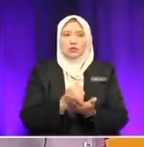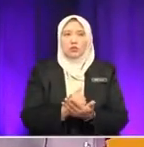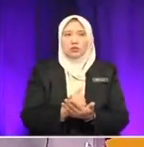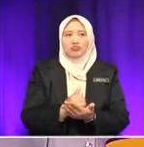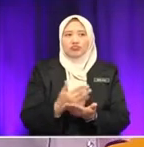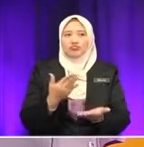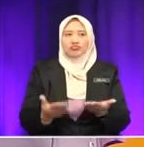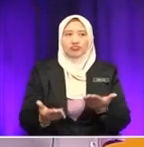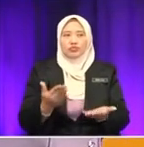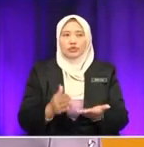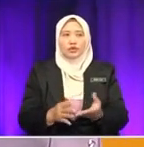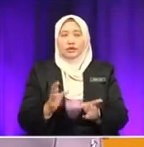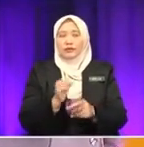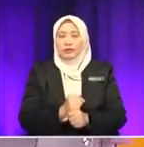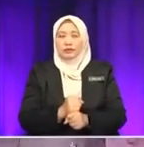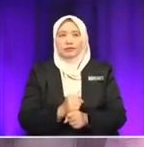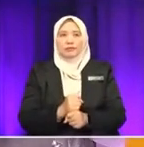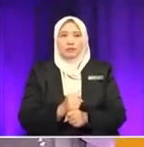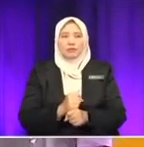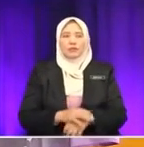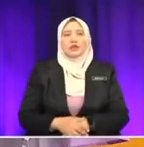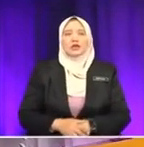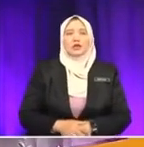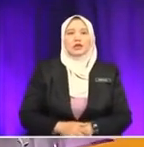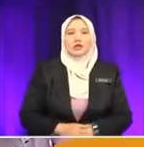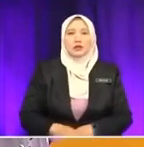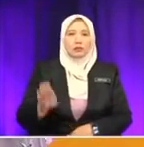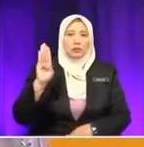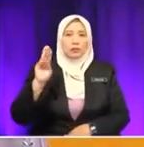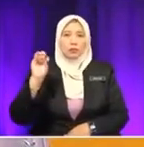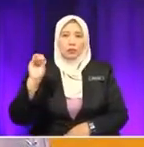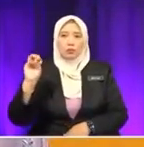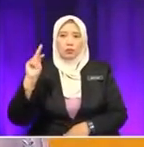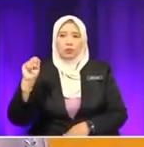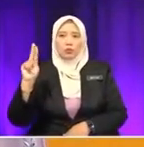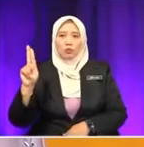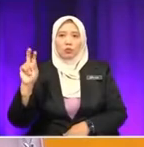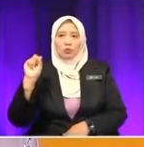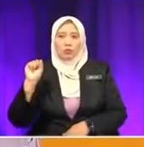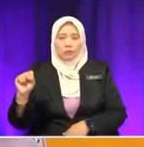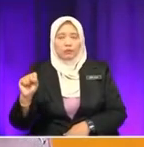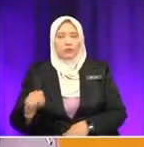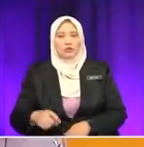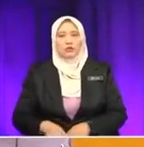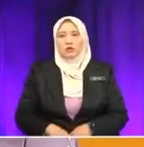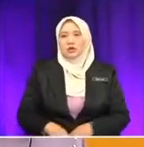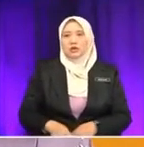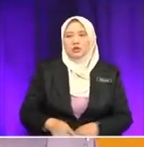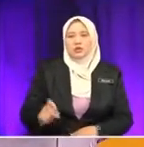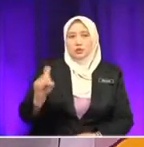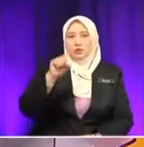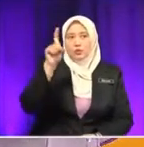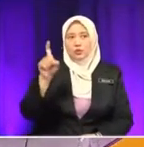able to answer the bonus question. And the bonus question, Tivia, is not meant to all. It is only meant for those